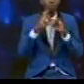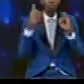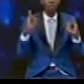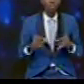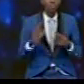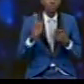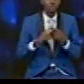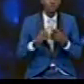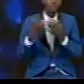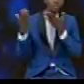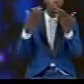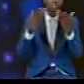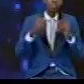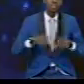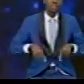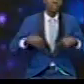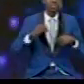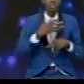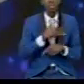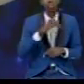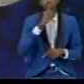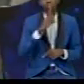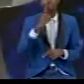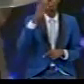the living and true God. Then